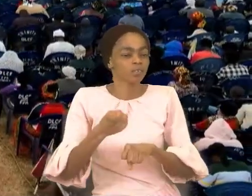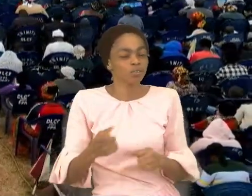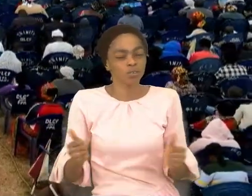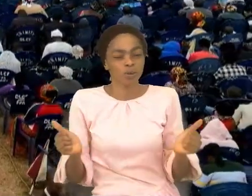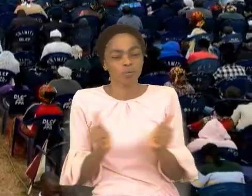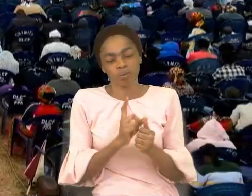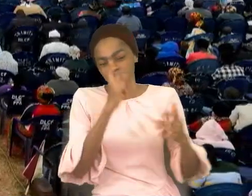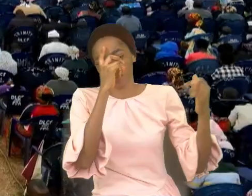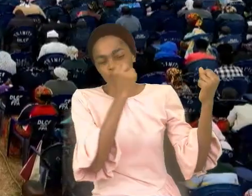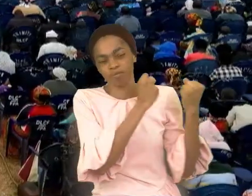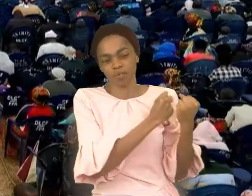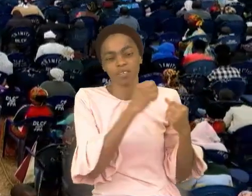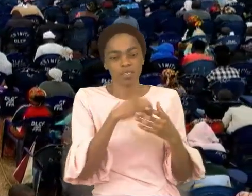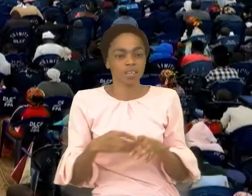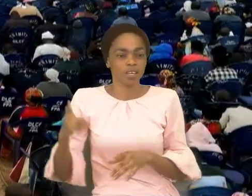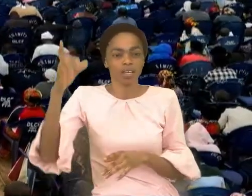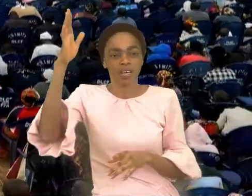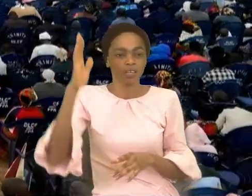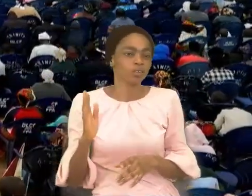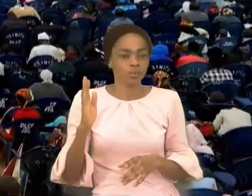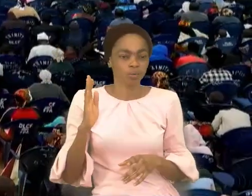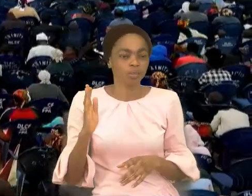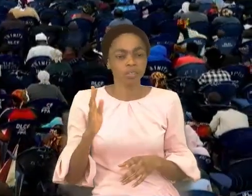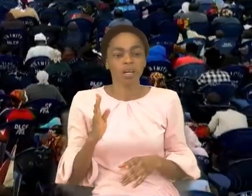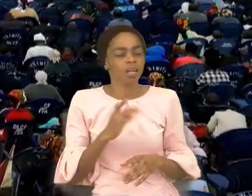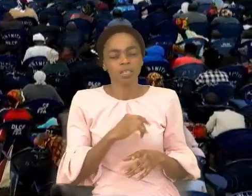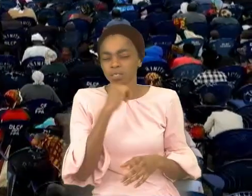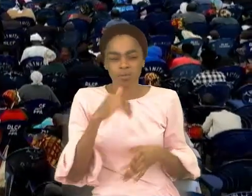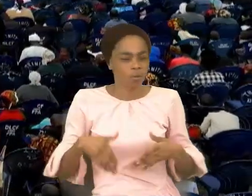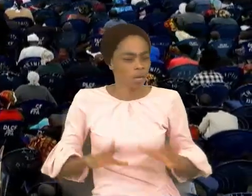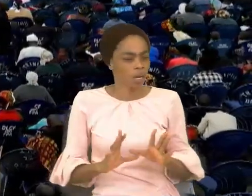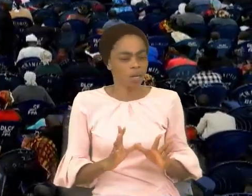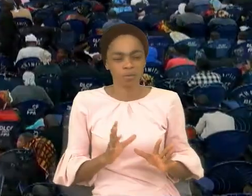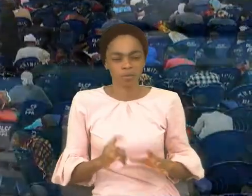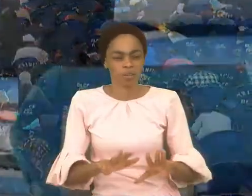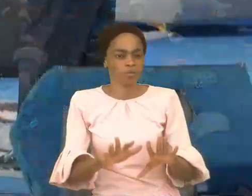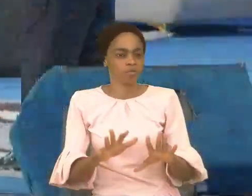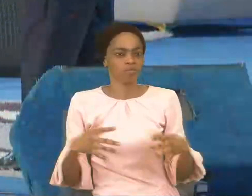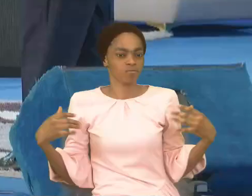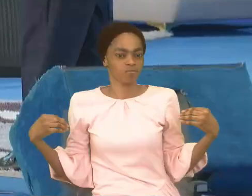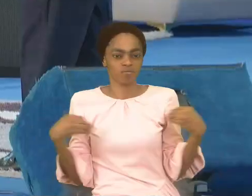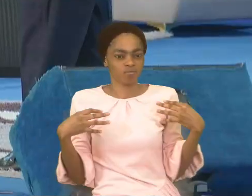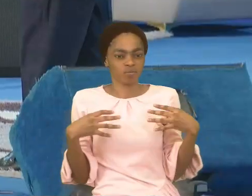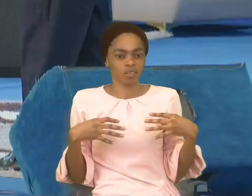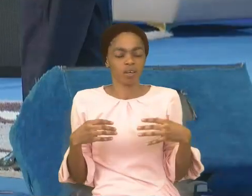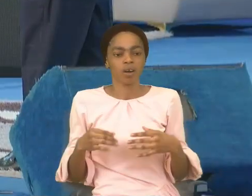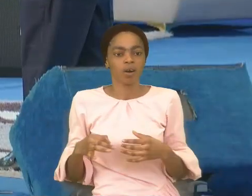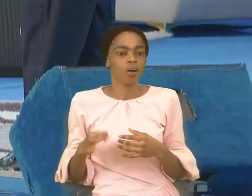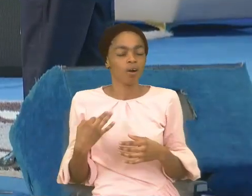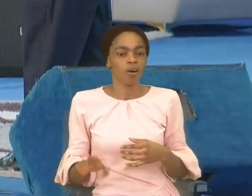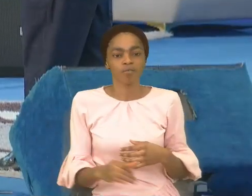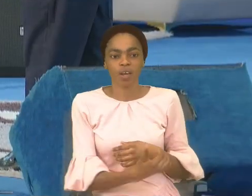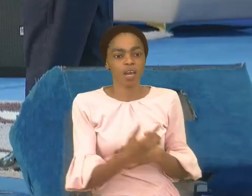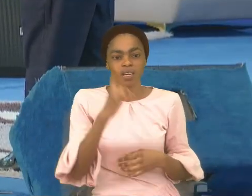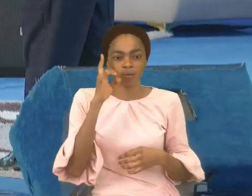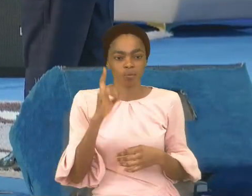any man on earth, the threat of any personality on earth, to shake them and